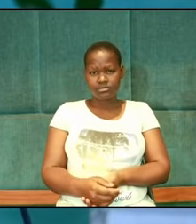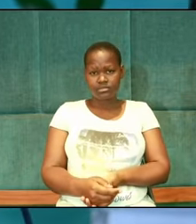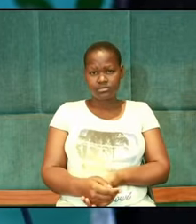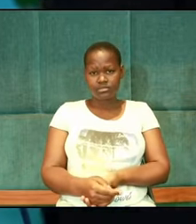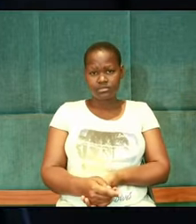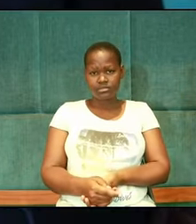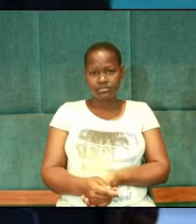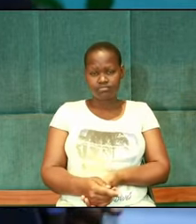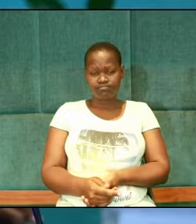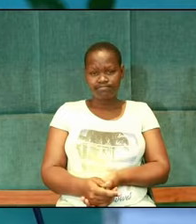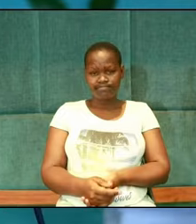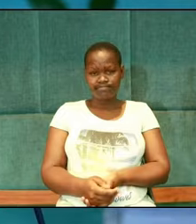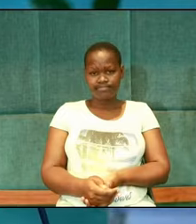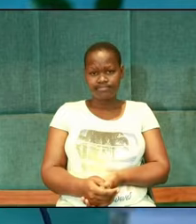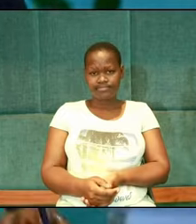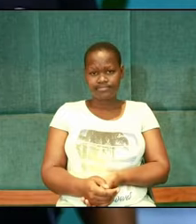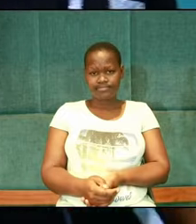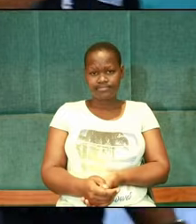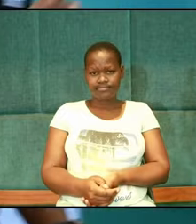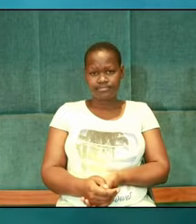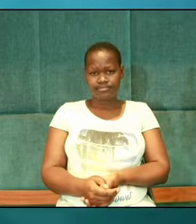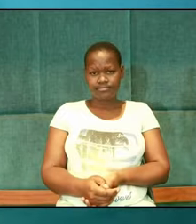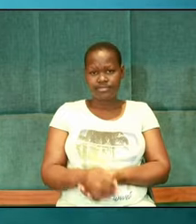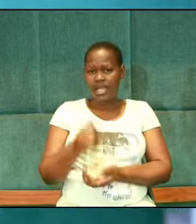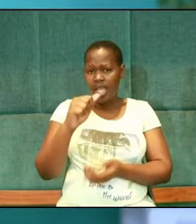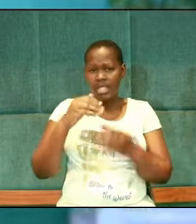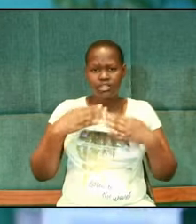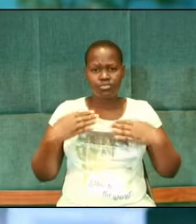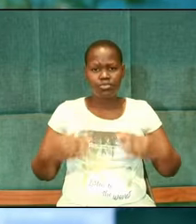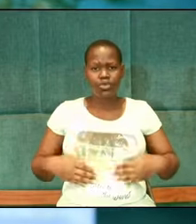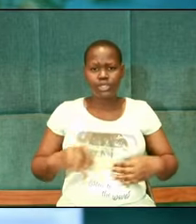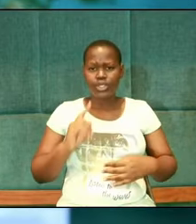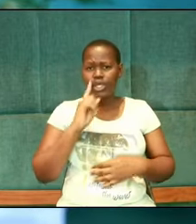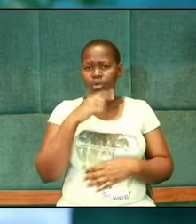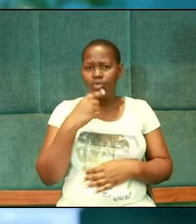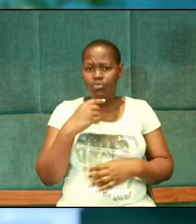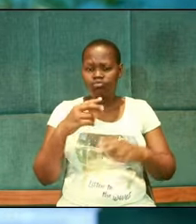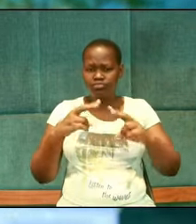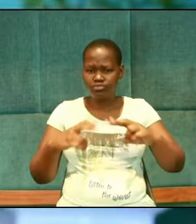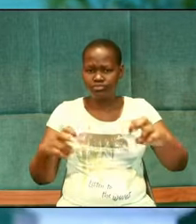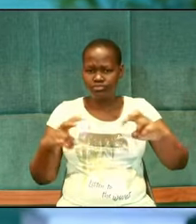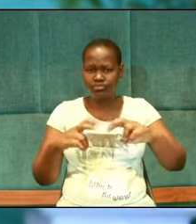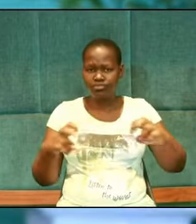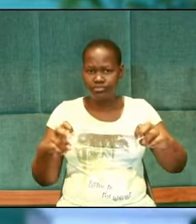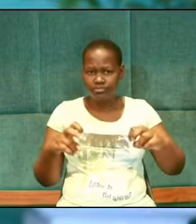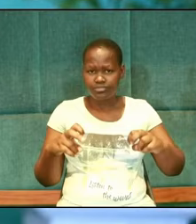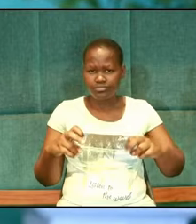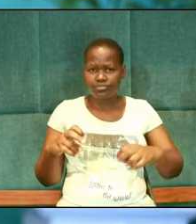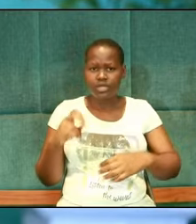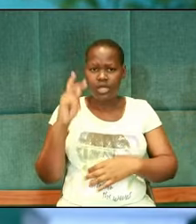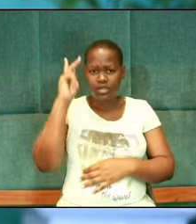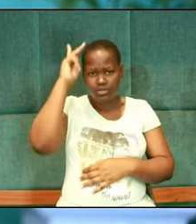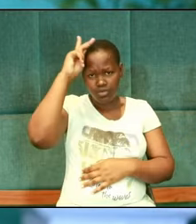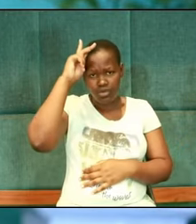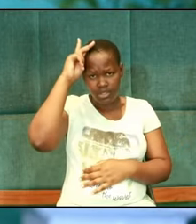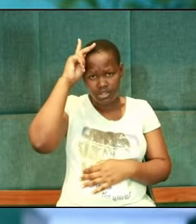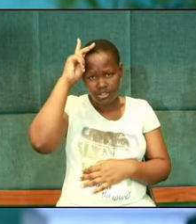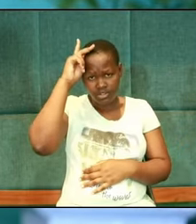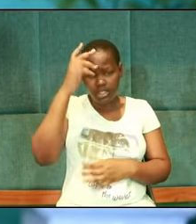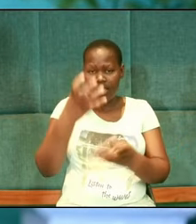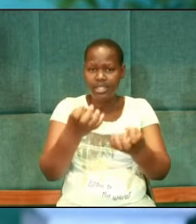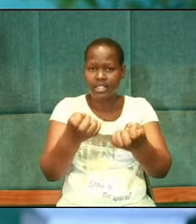All those joining online, anybody who is in search of knowledge, you are sure you don't have it. I